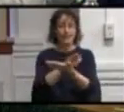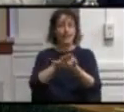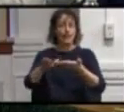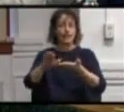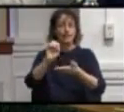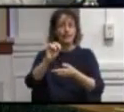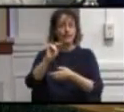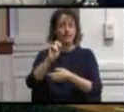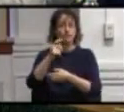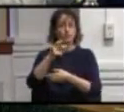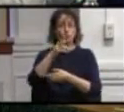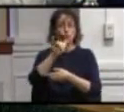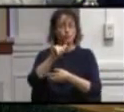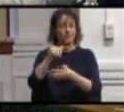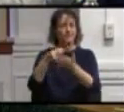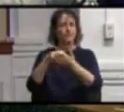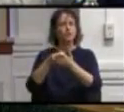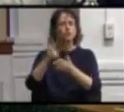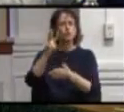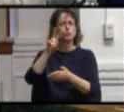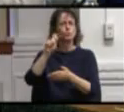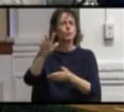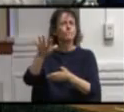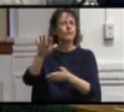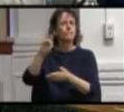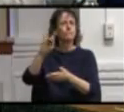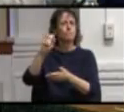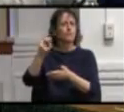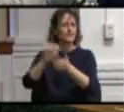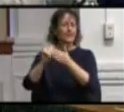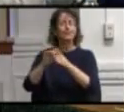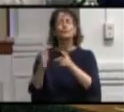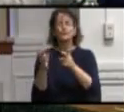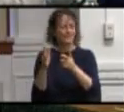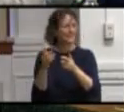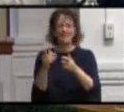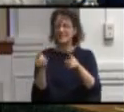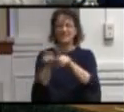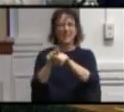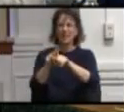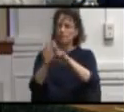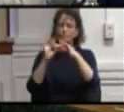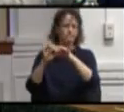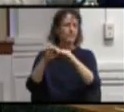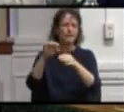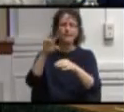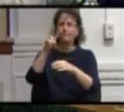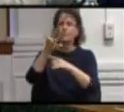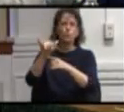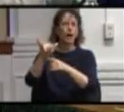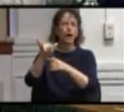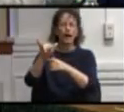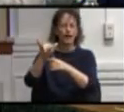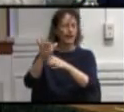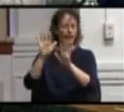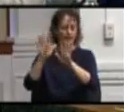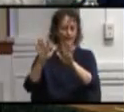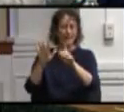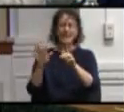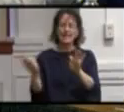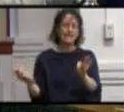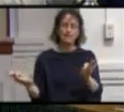million in clean energy funds that are coming from VY as part of the settlement as well. And I'm hoping that that group will, in the very short